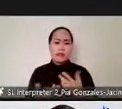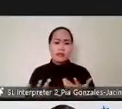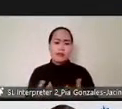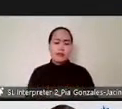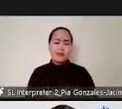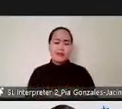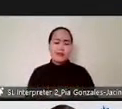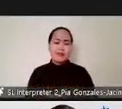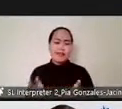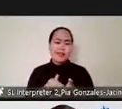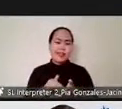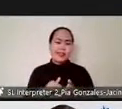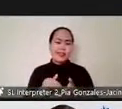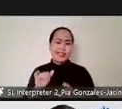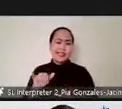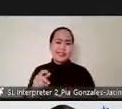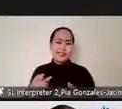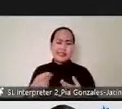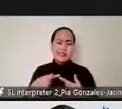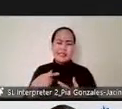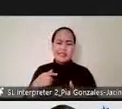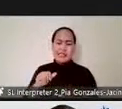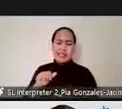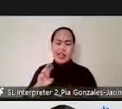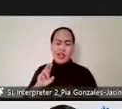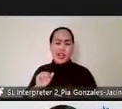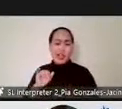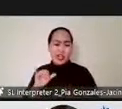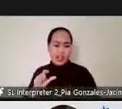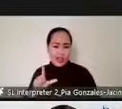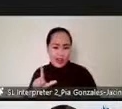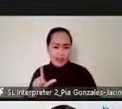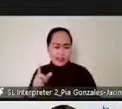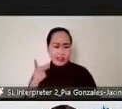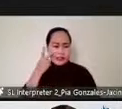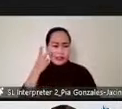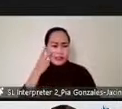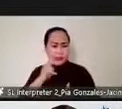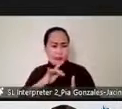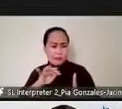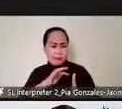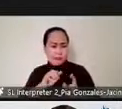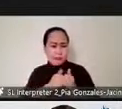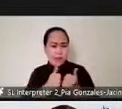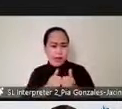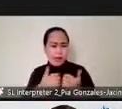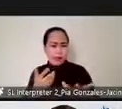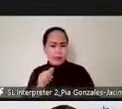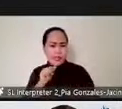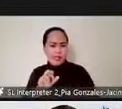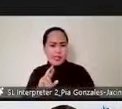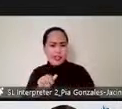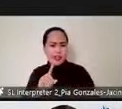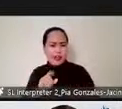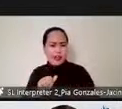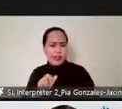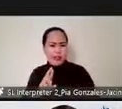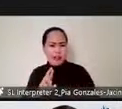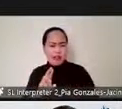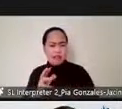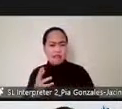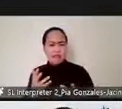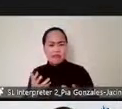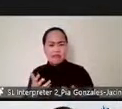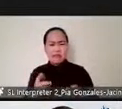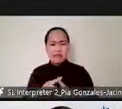But again, that would be an area where prospection, remote prospection, and by that I mean not radar, it wouldn't really work, but maybe